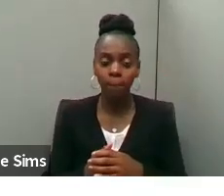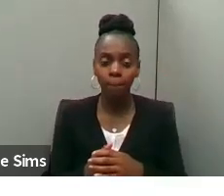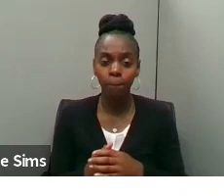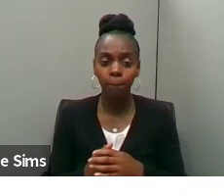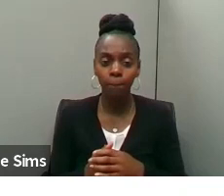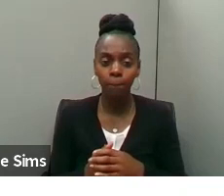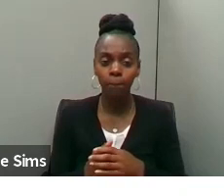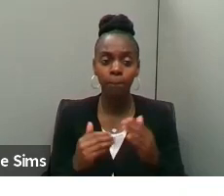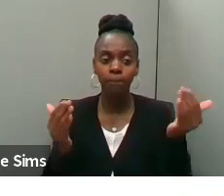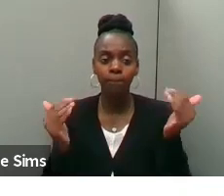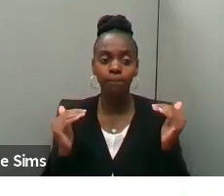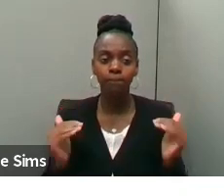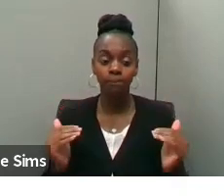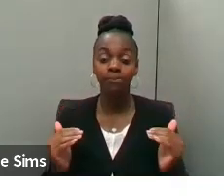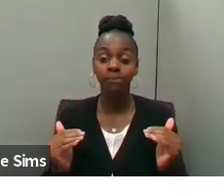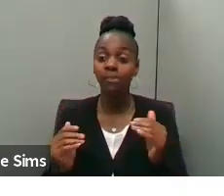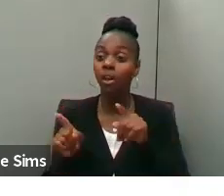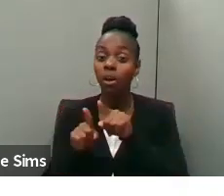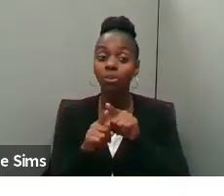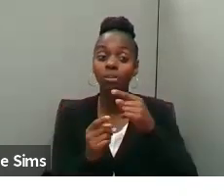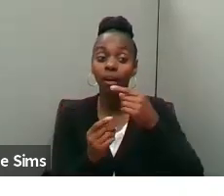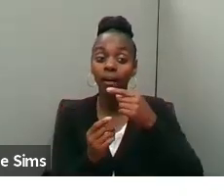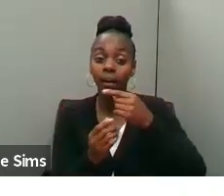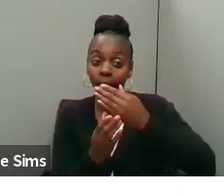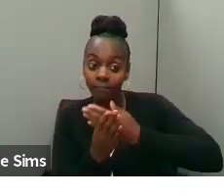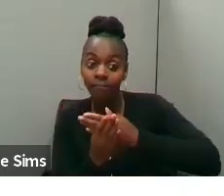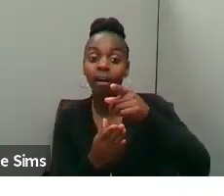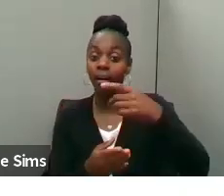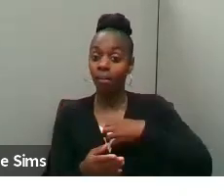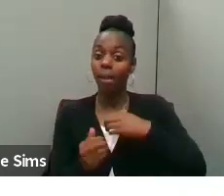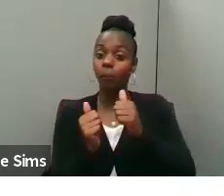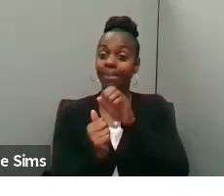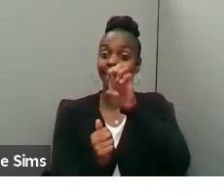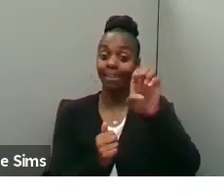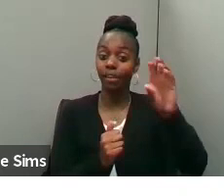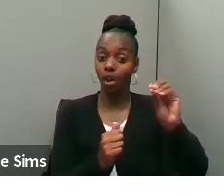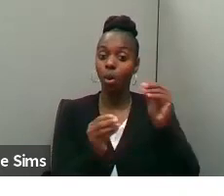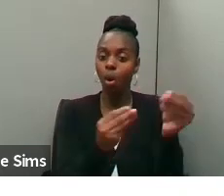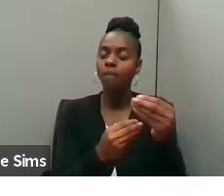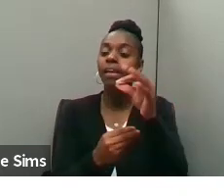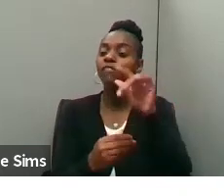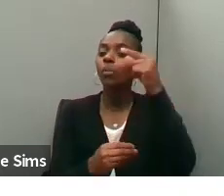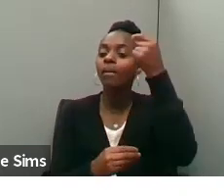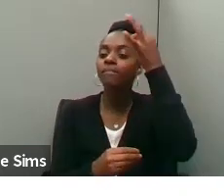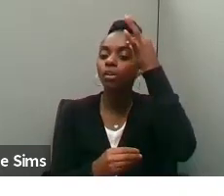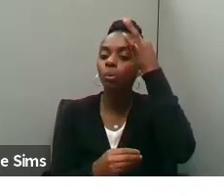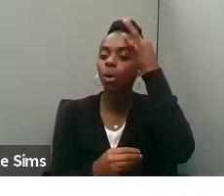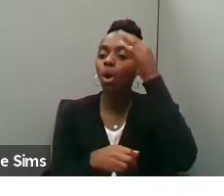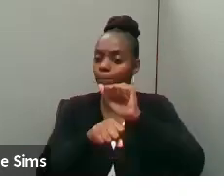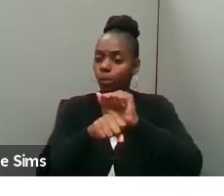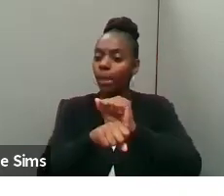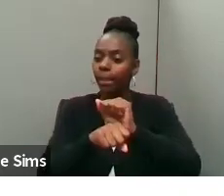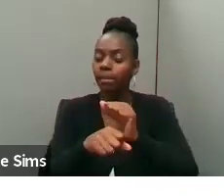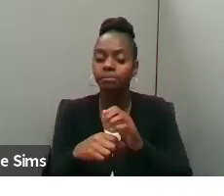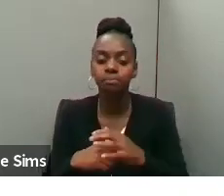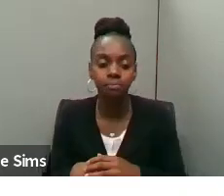EEOC. File a complaint with the EEO office if you are a federal employee. File